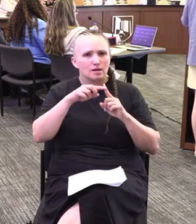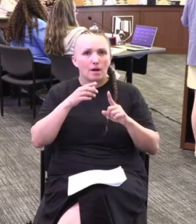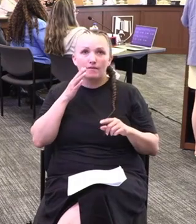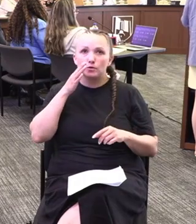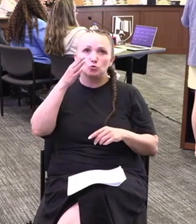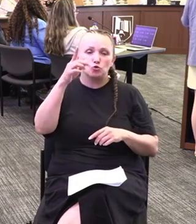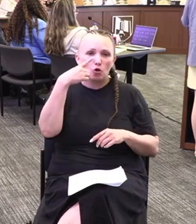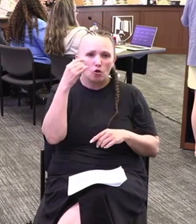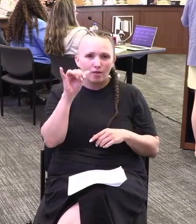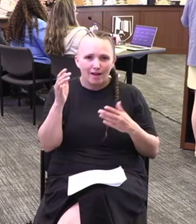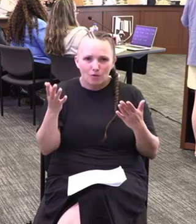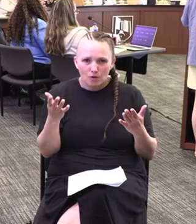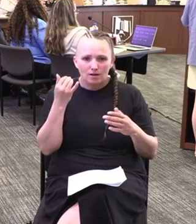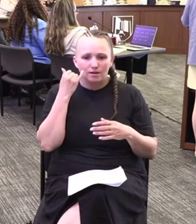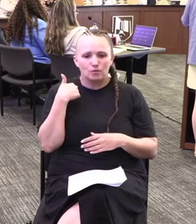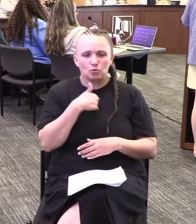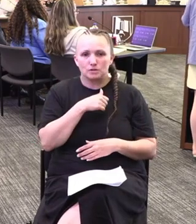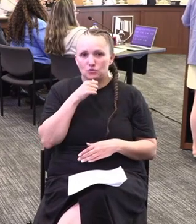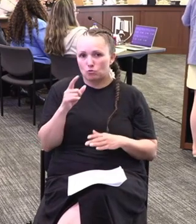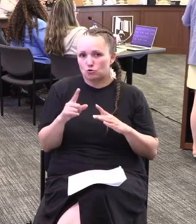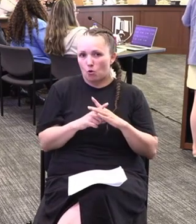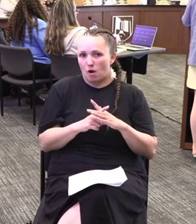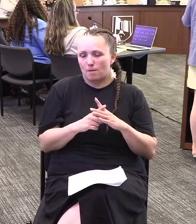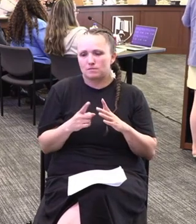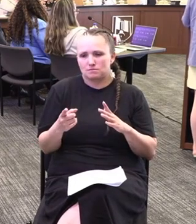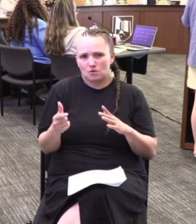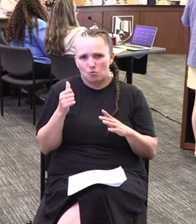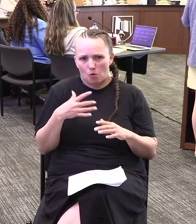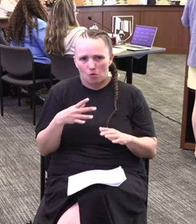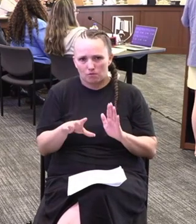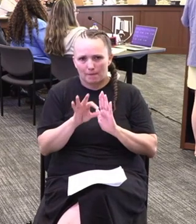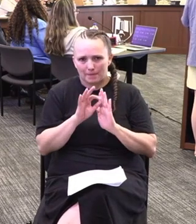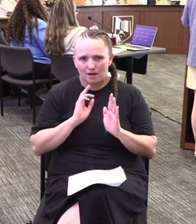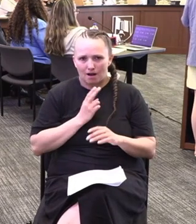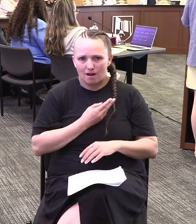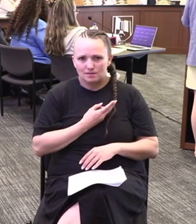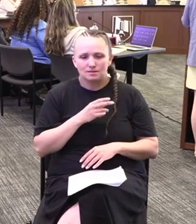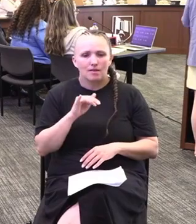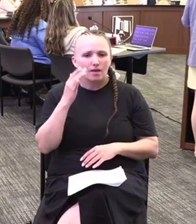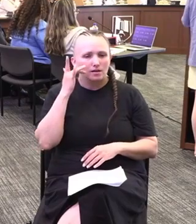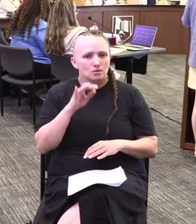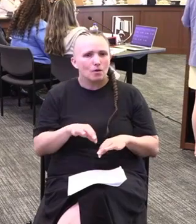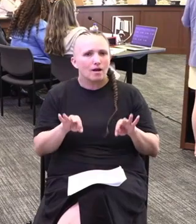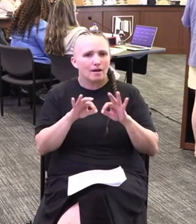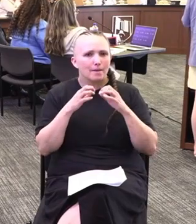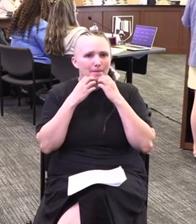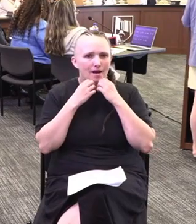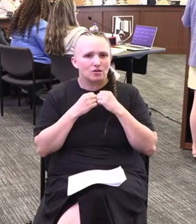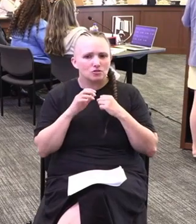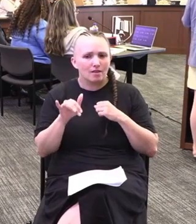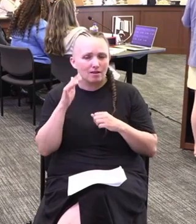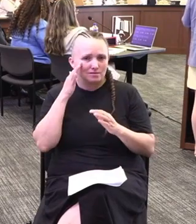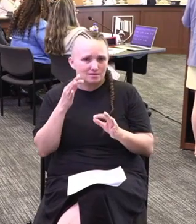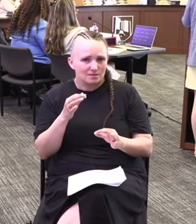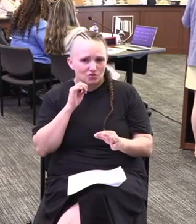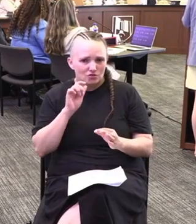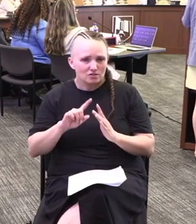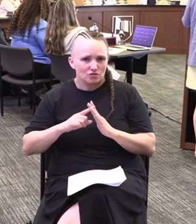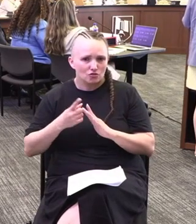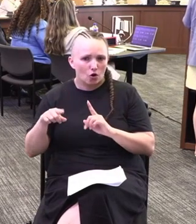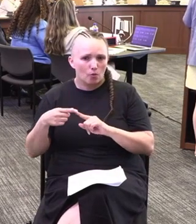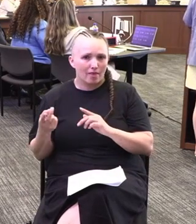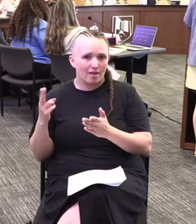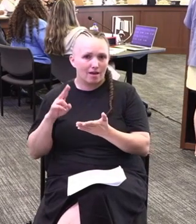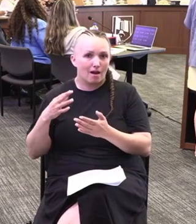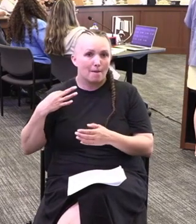if we don't show up in that space, we don't even get chosen. And that's why it matters, because that decision doesn't start when the student applies, it